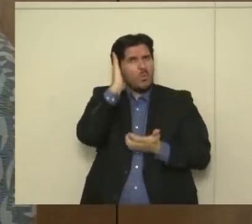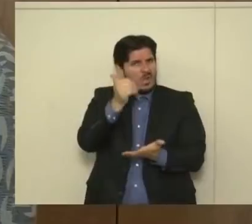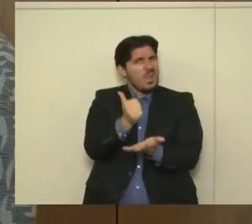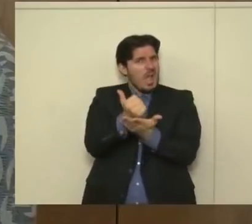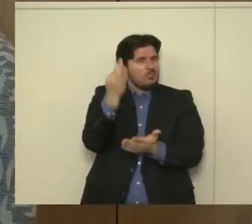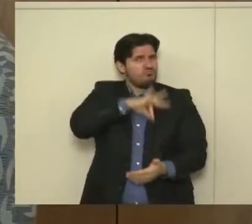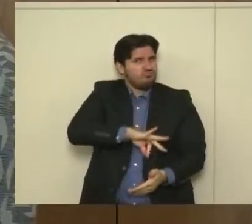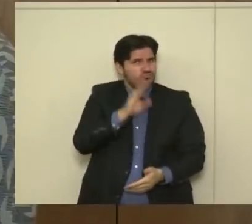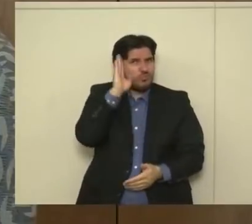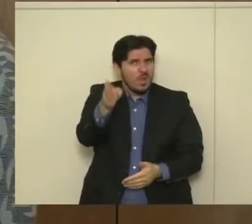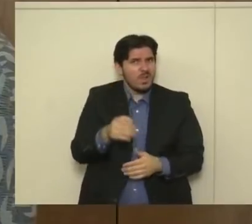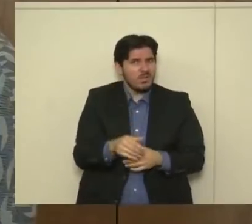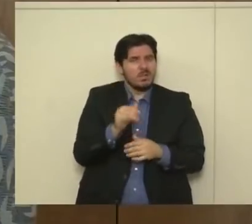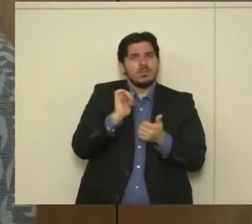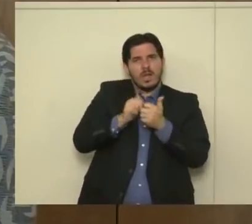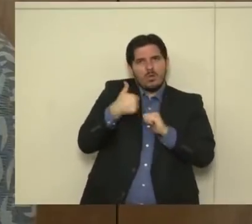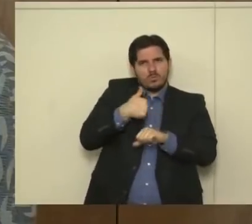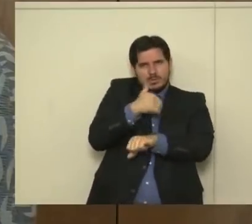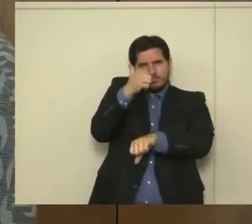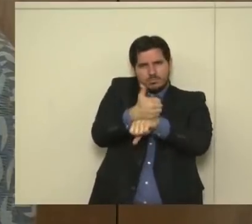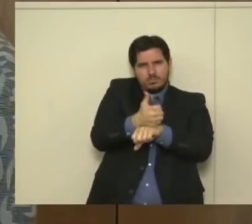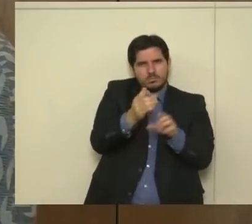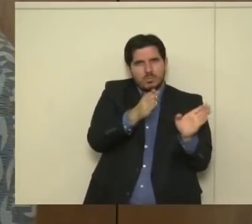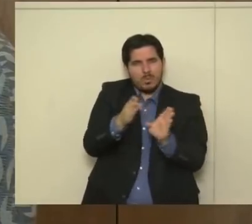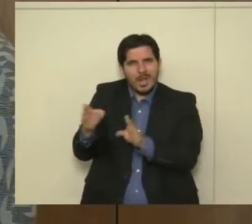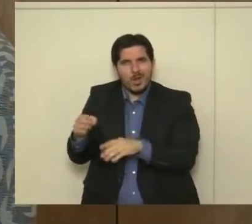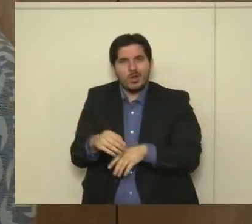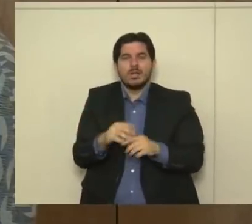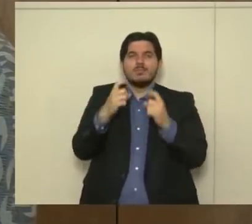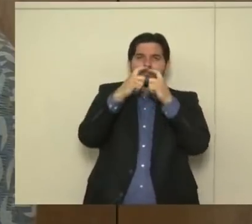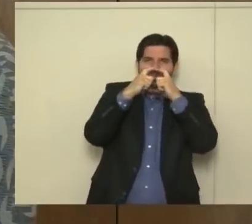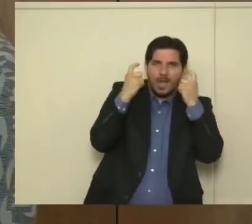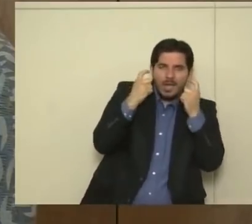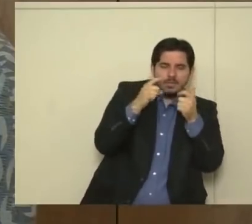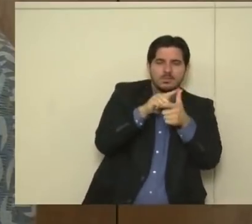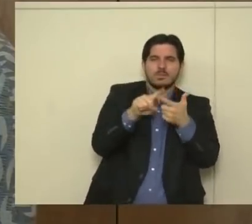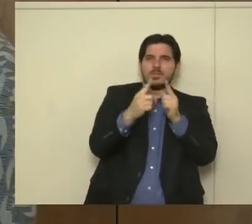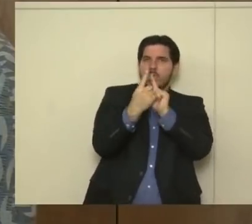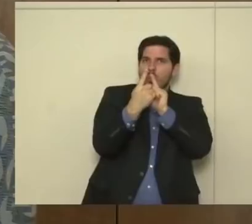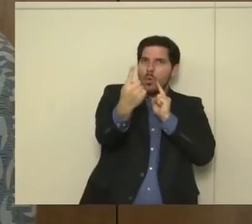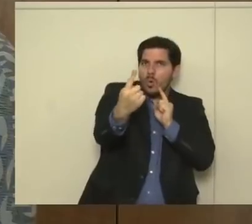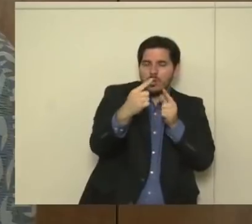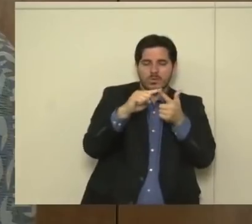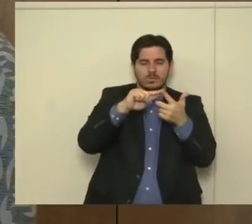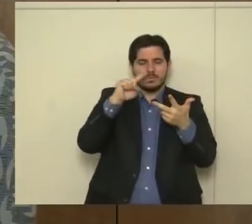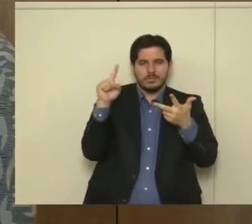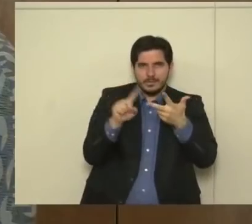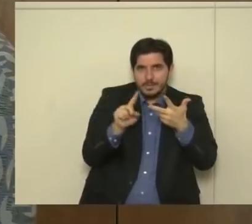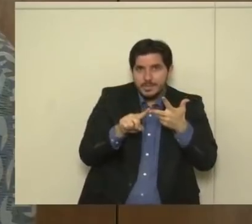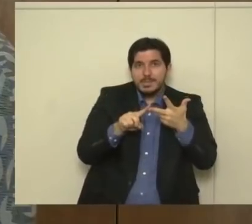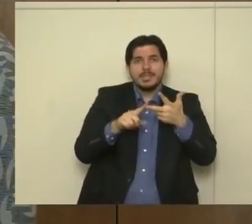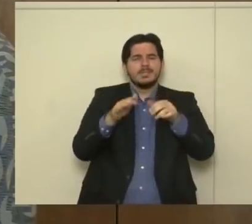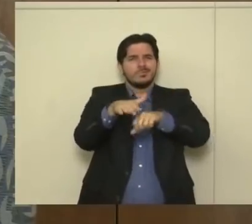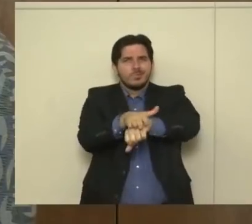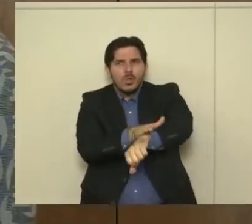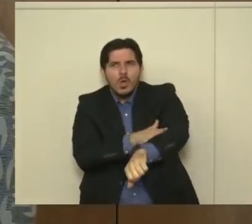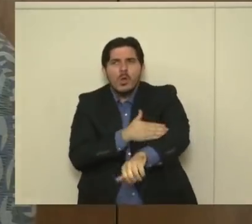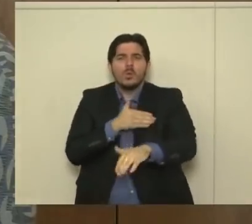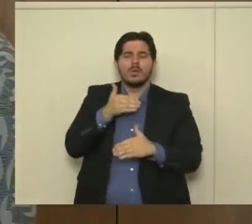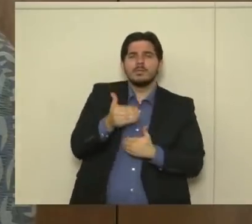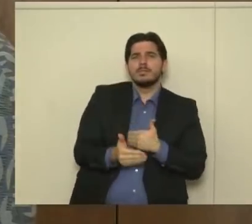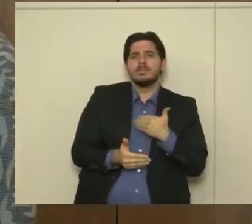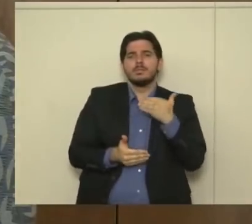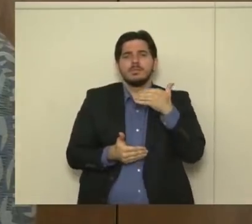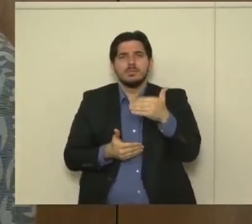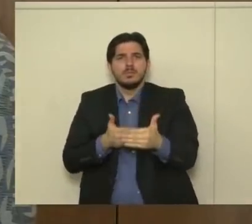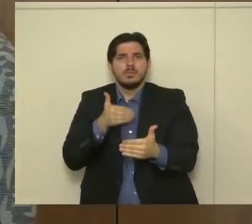preparing. Masks, social distancing, please don't go out, slow, steady, pragmatic risk-taking that's manageable,